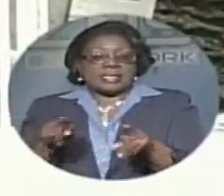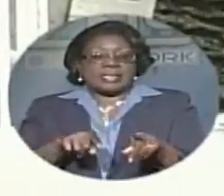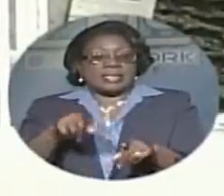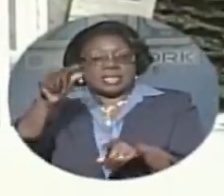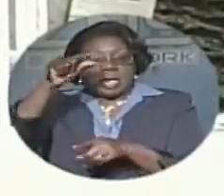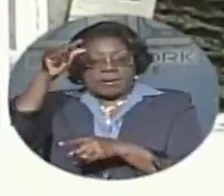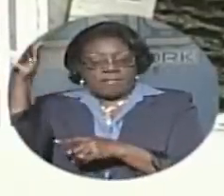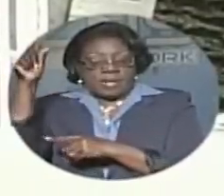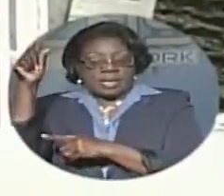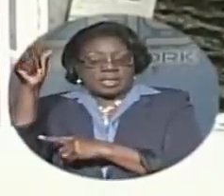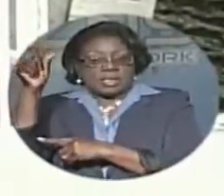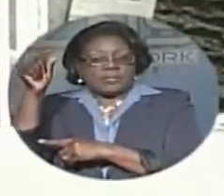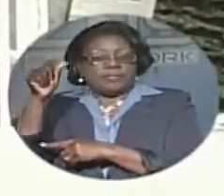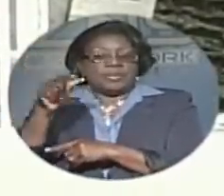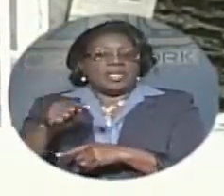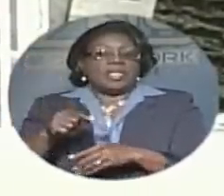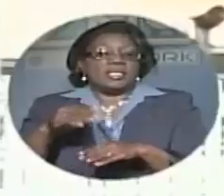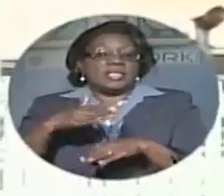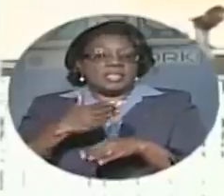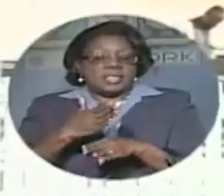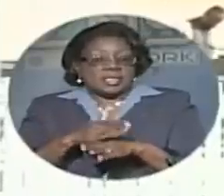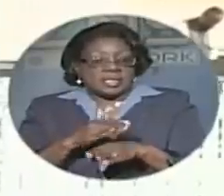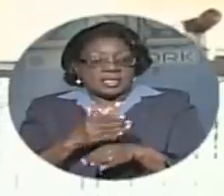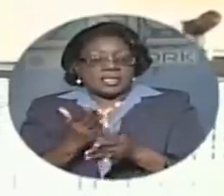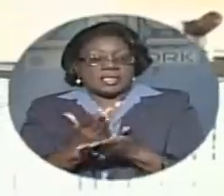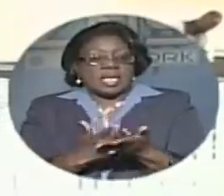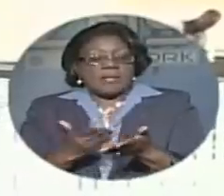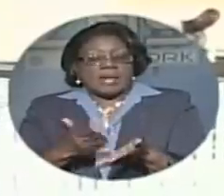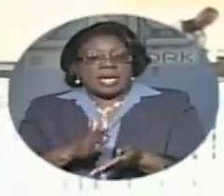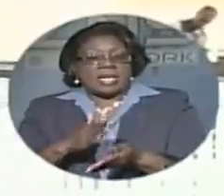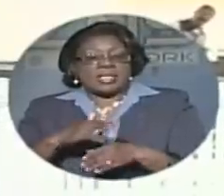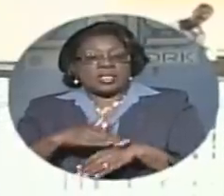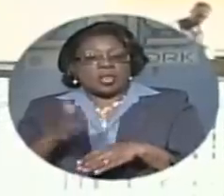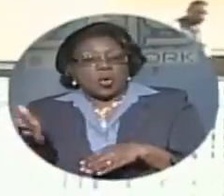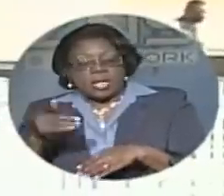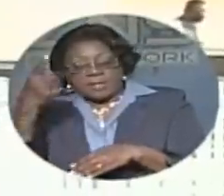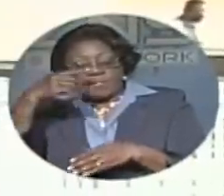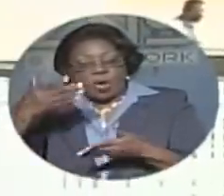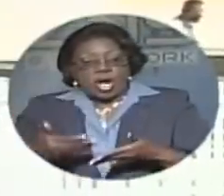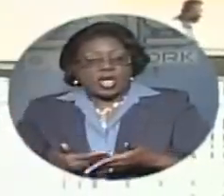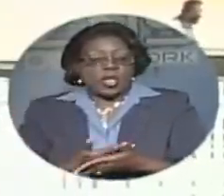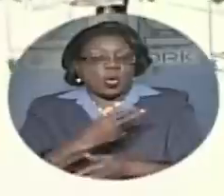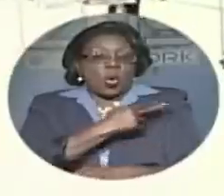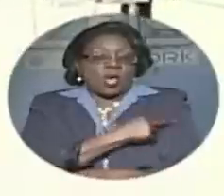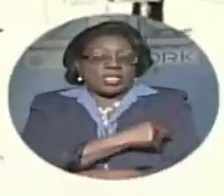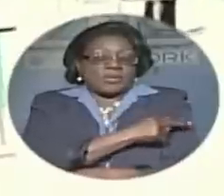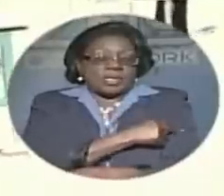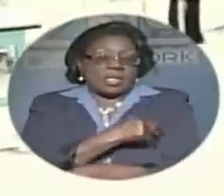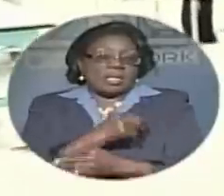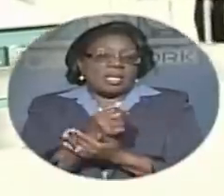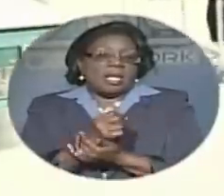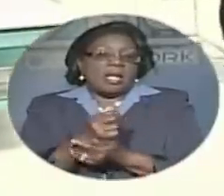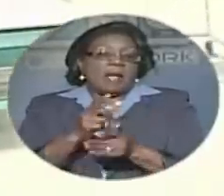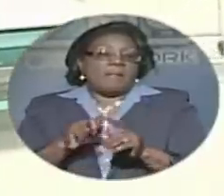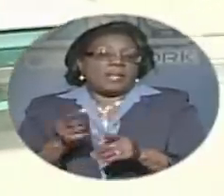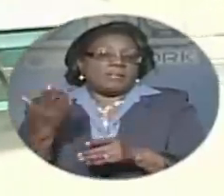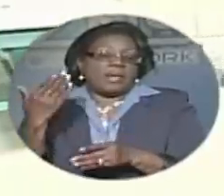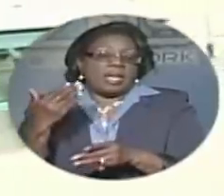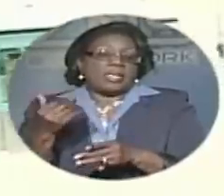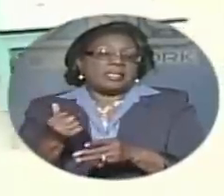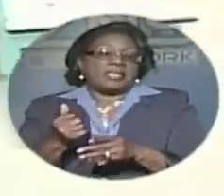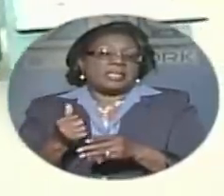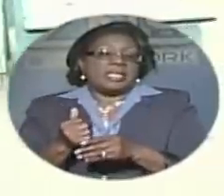of a new hospital, in 1999 the Dorset Report recommended that the Rand Memorial Hospital be